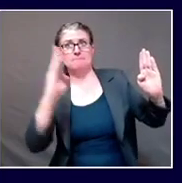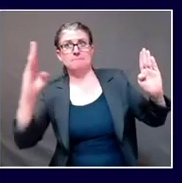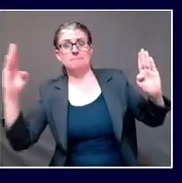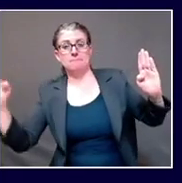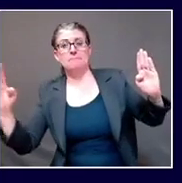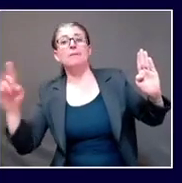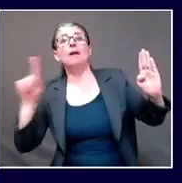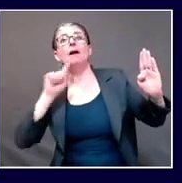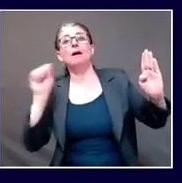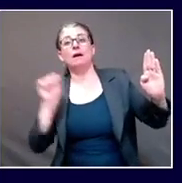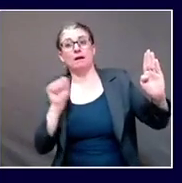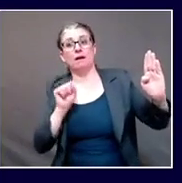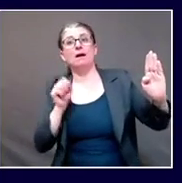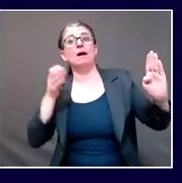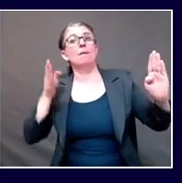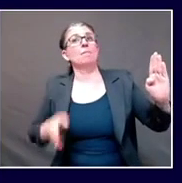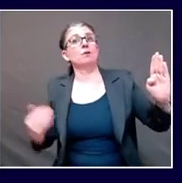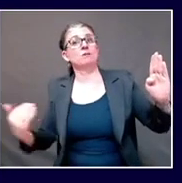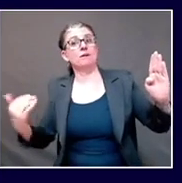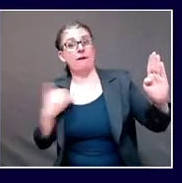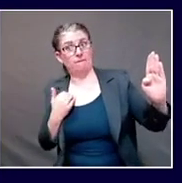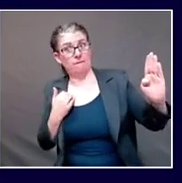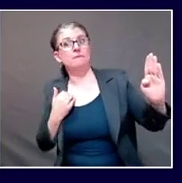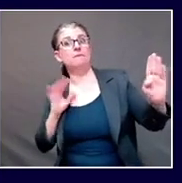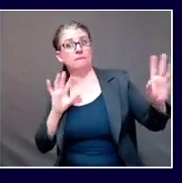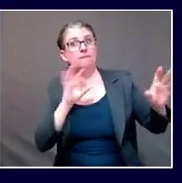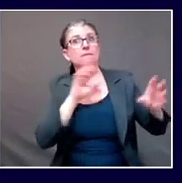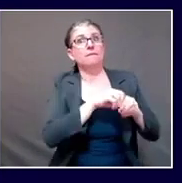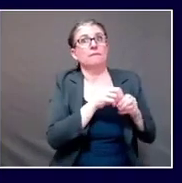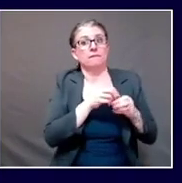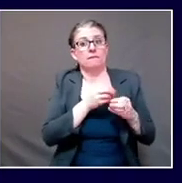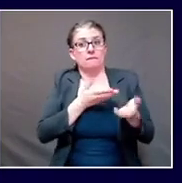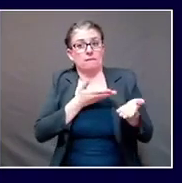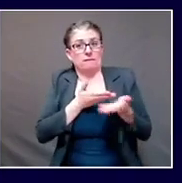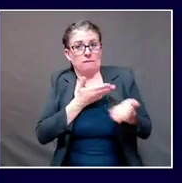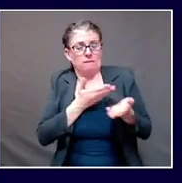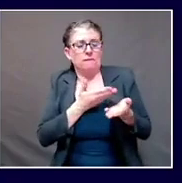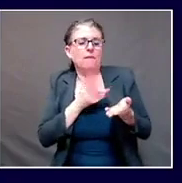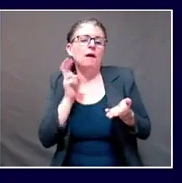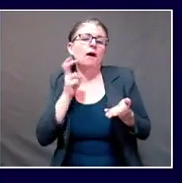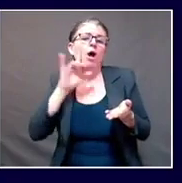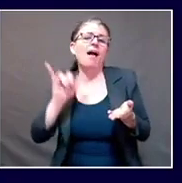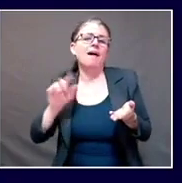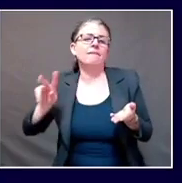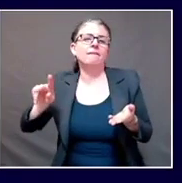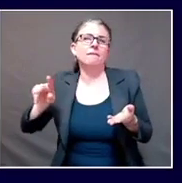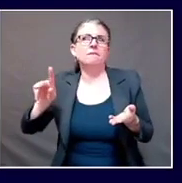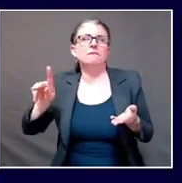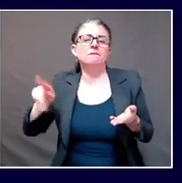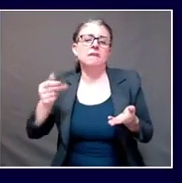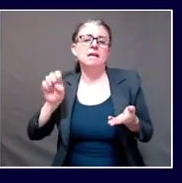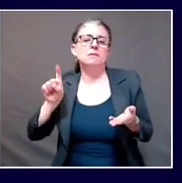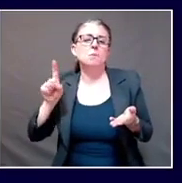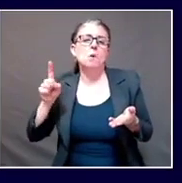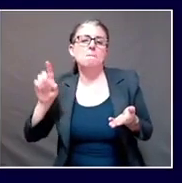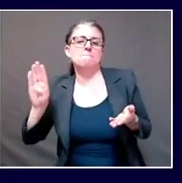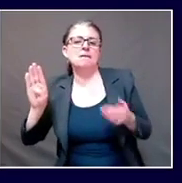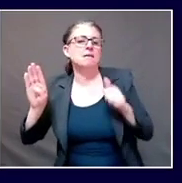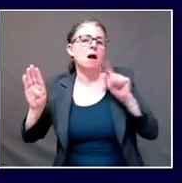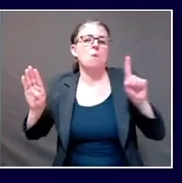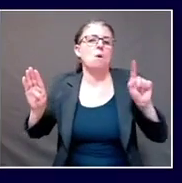two. I read in the draft plan that phase one is expected to take about six weeks. Is that still kind of about the thinking?